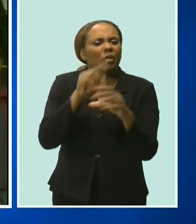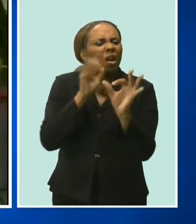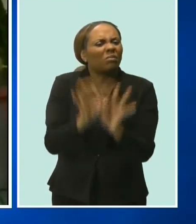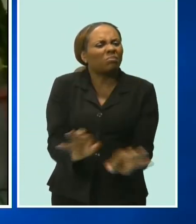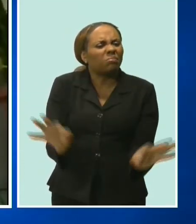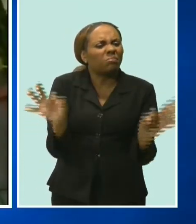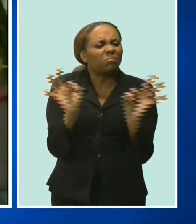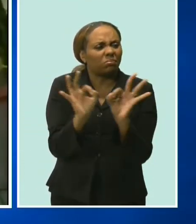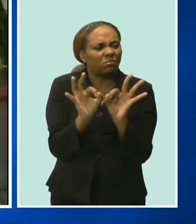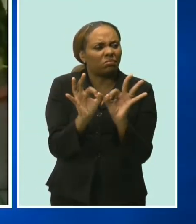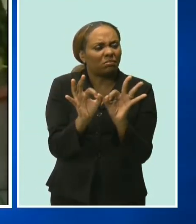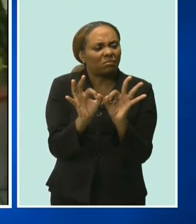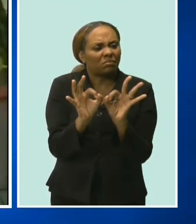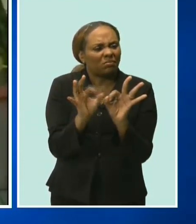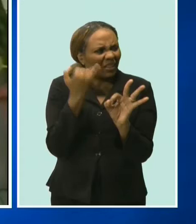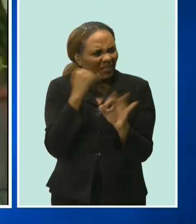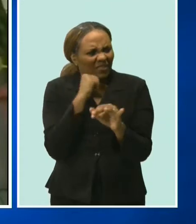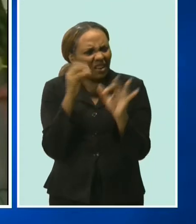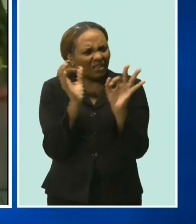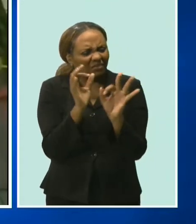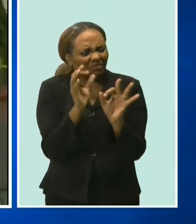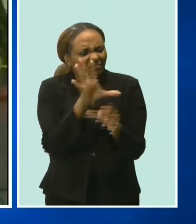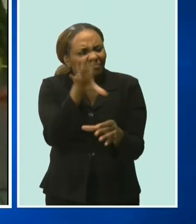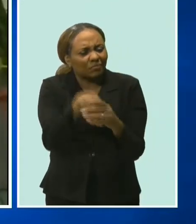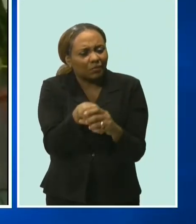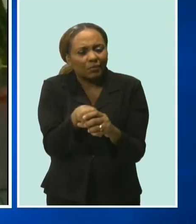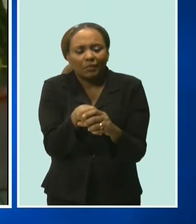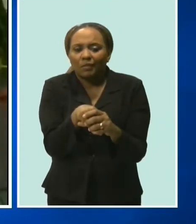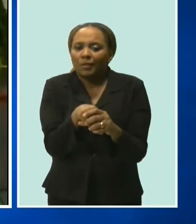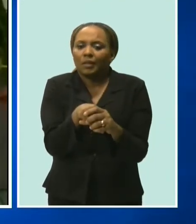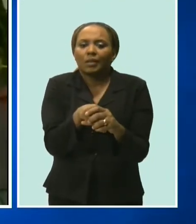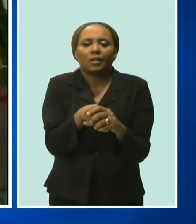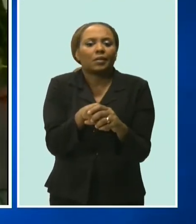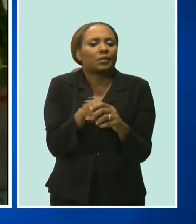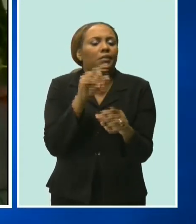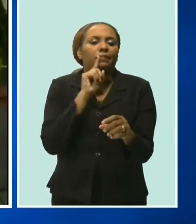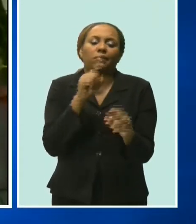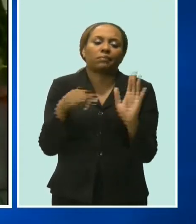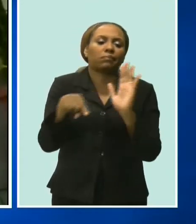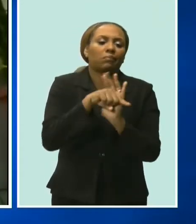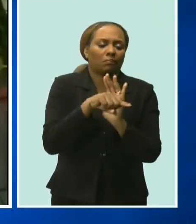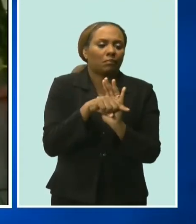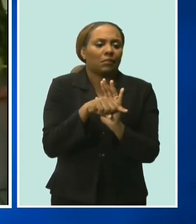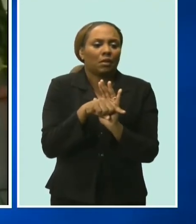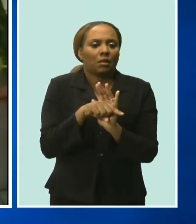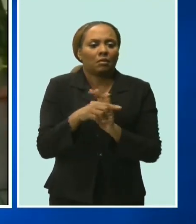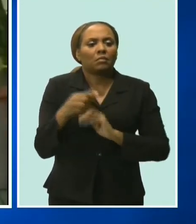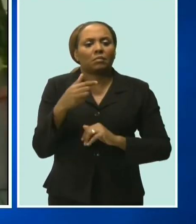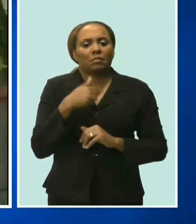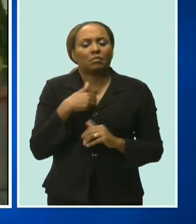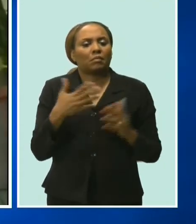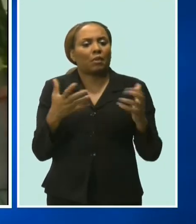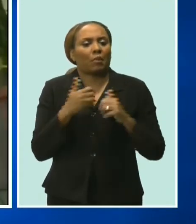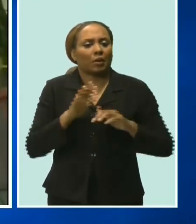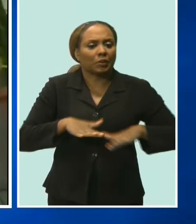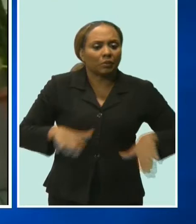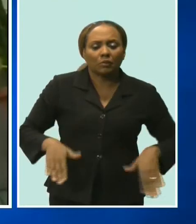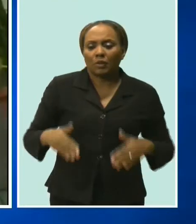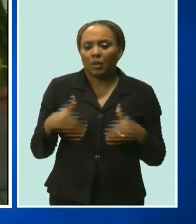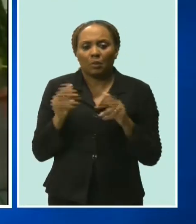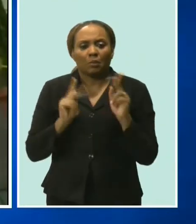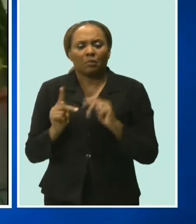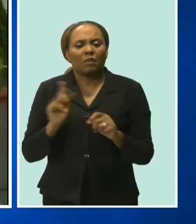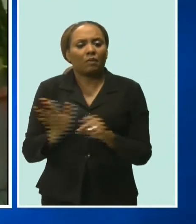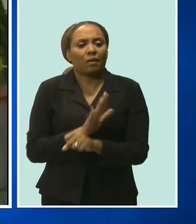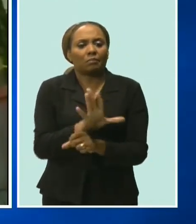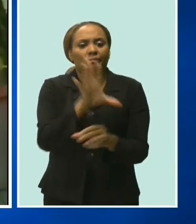the most to lose in this particular battle, so I want to urge them to be fully involved and